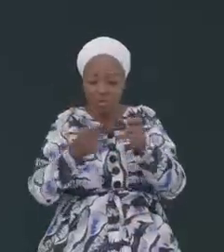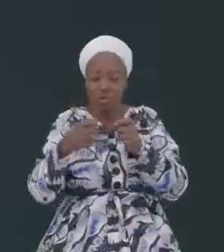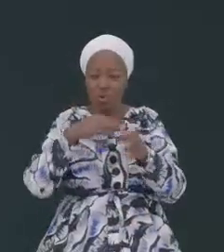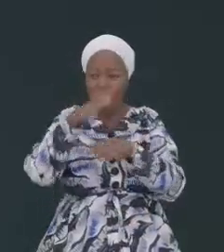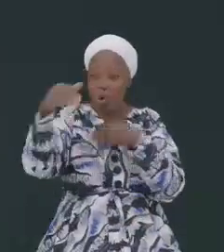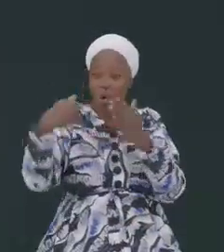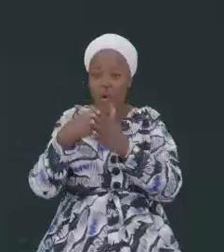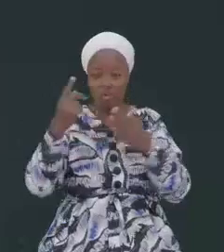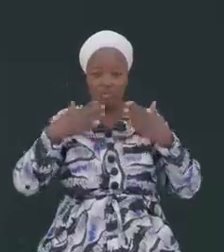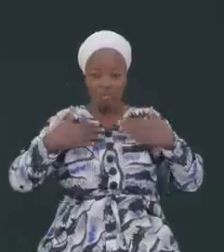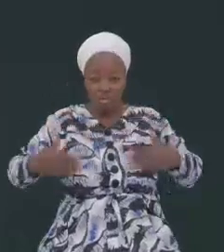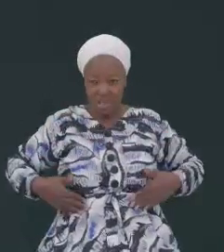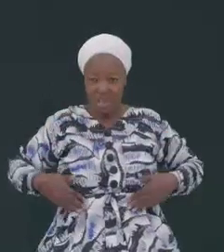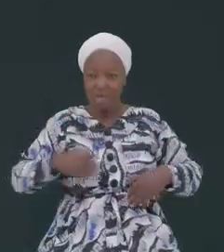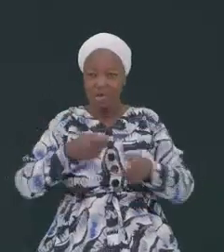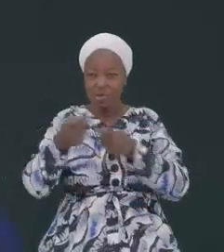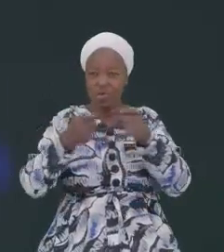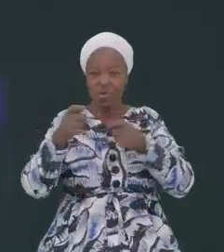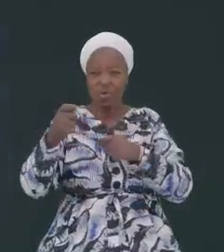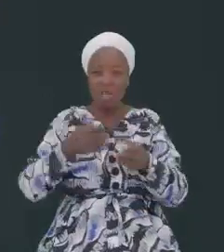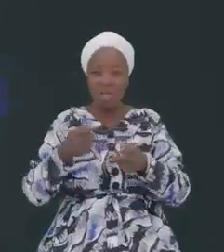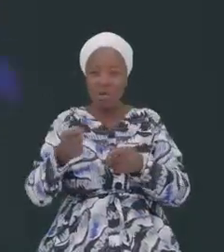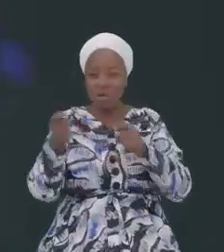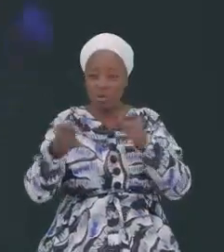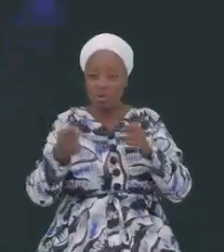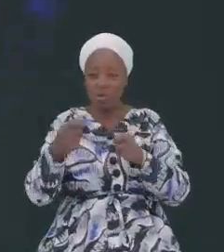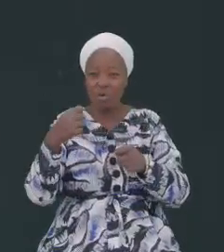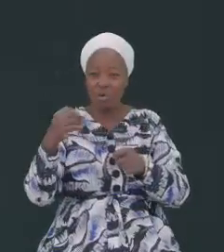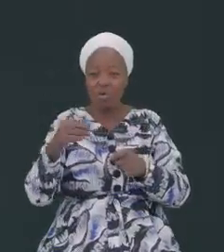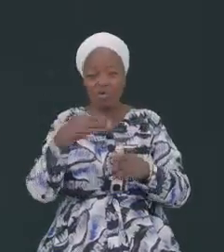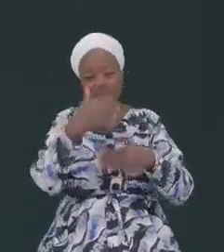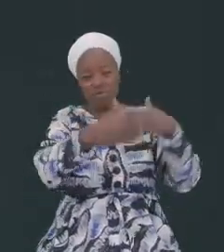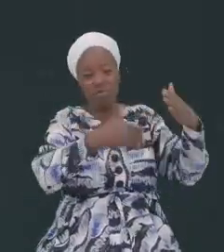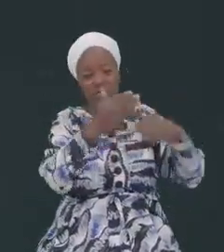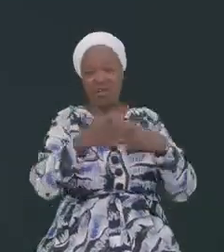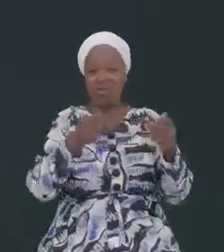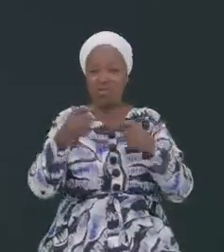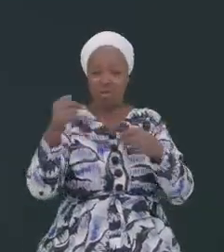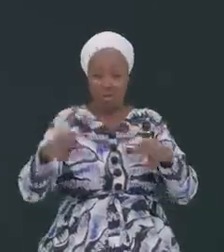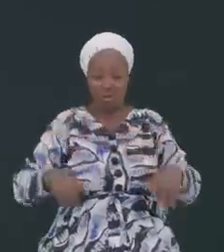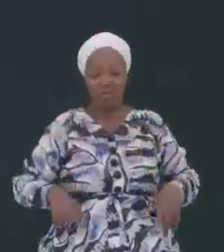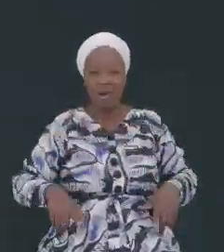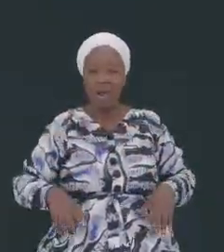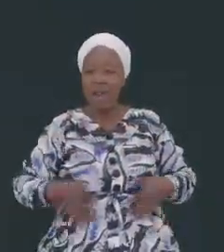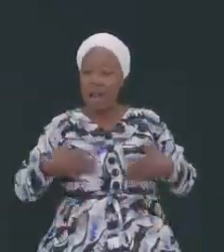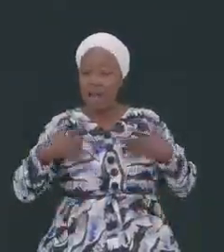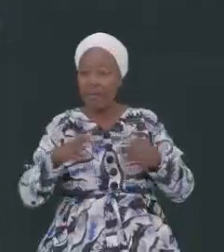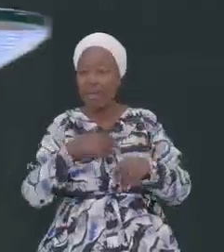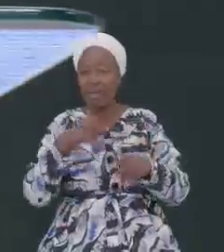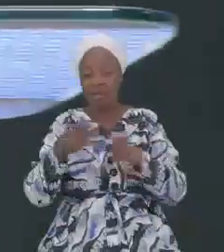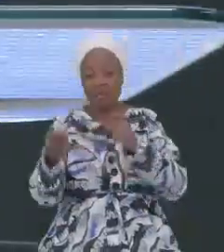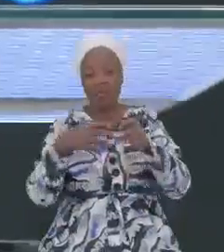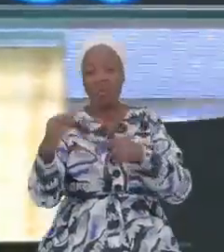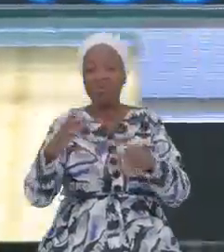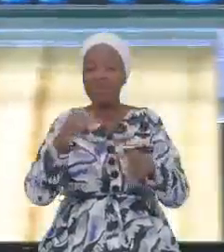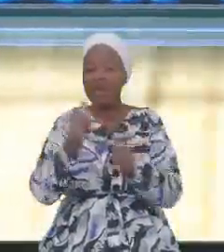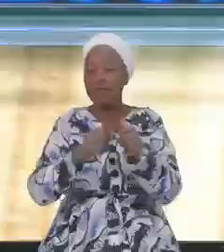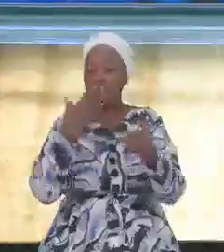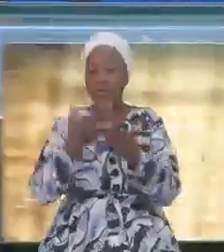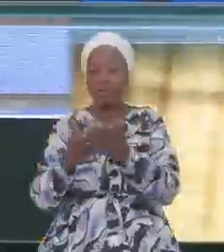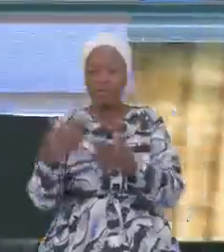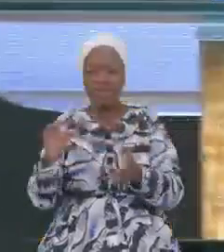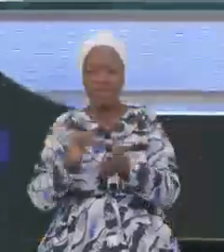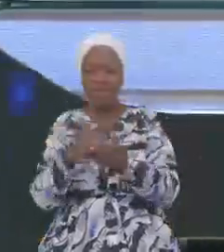in control of life, in control of progress, in control of every good thing the Lord